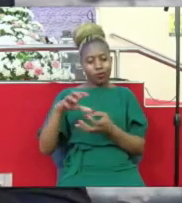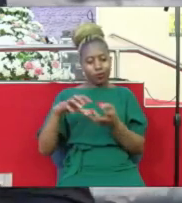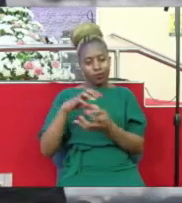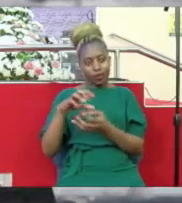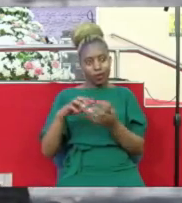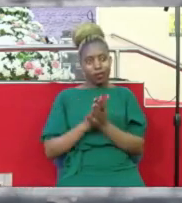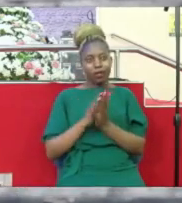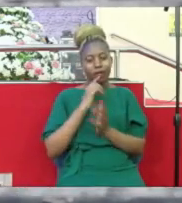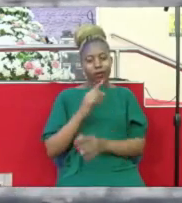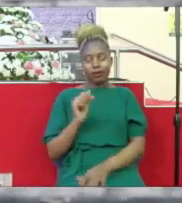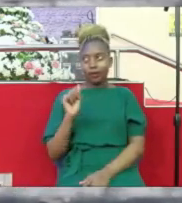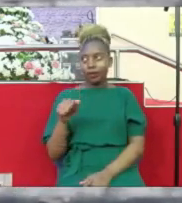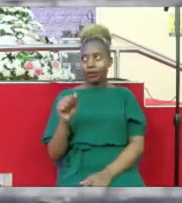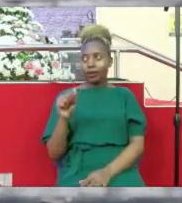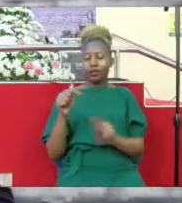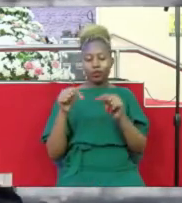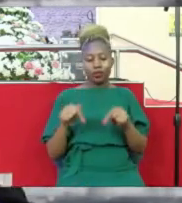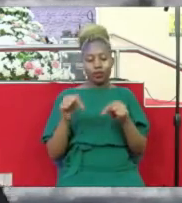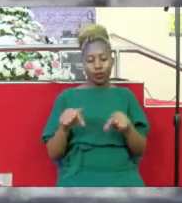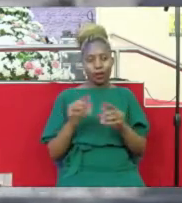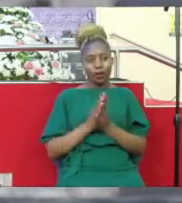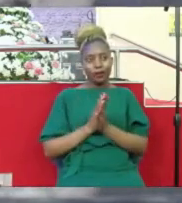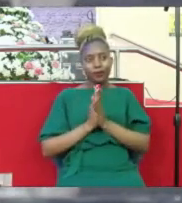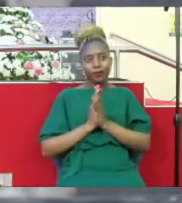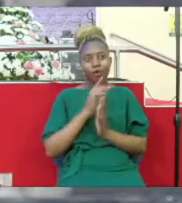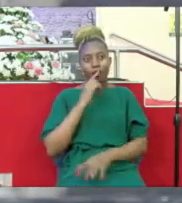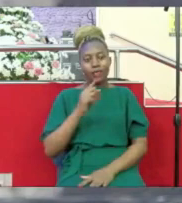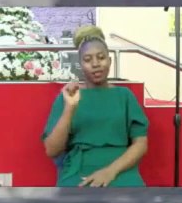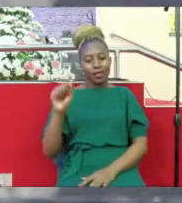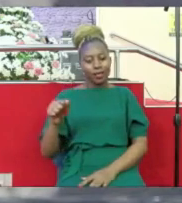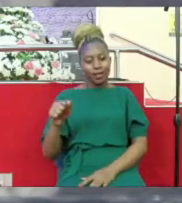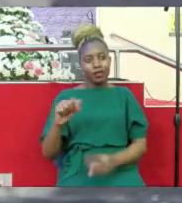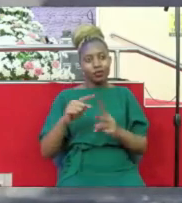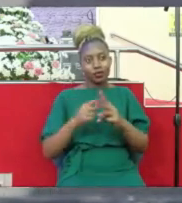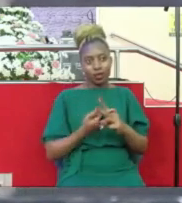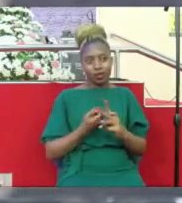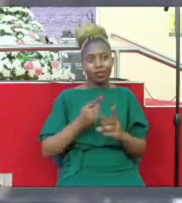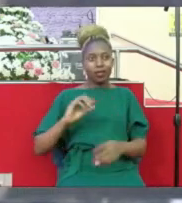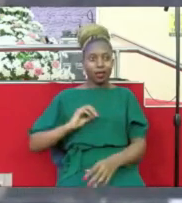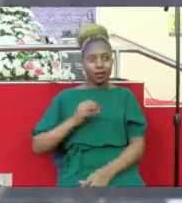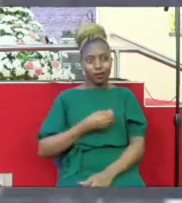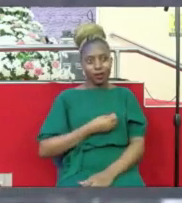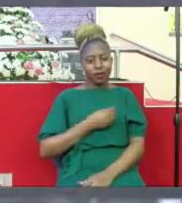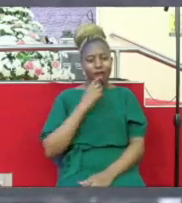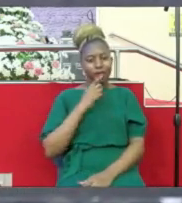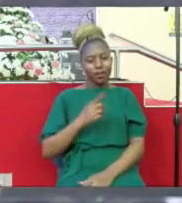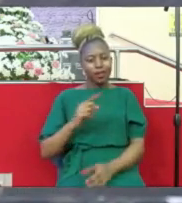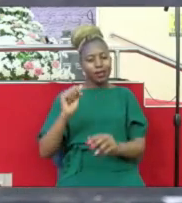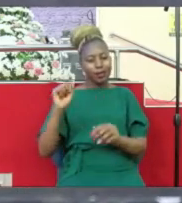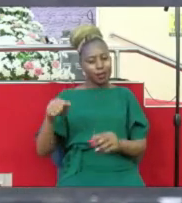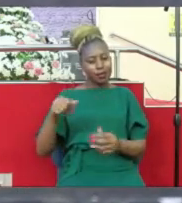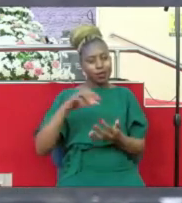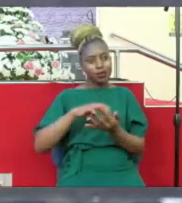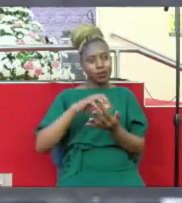day. We're going to say yes to a Genesis. We're going to say yes to a moment.